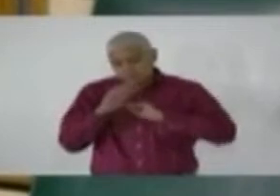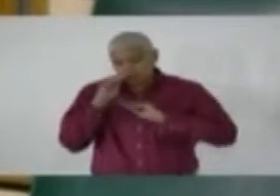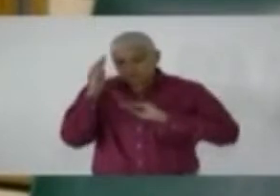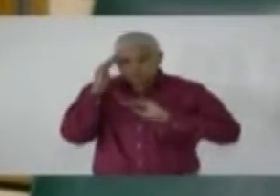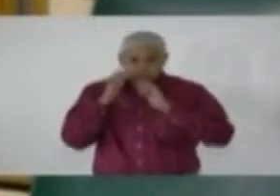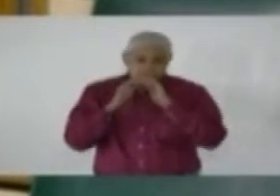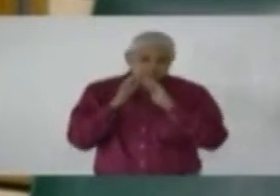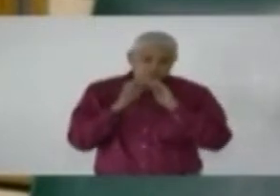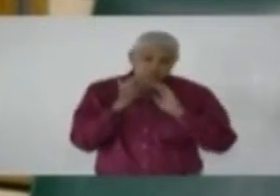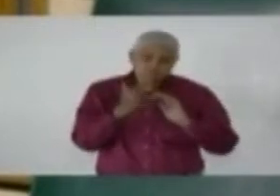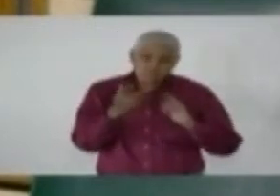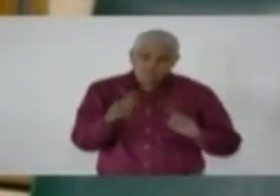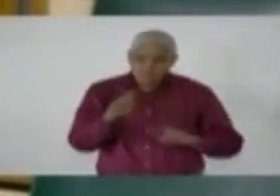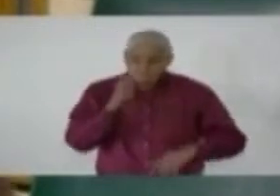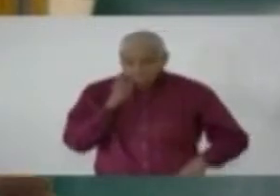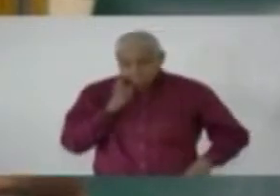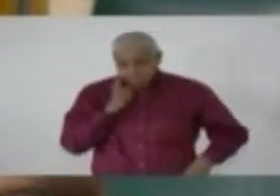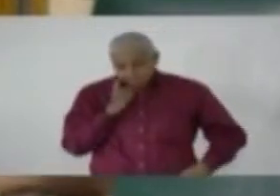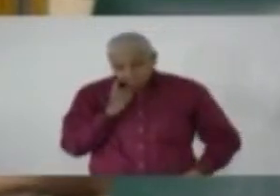job,